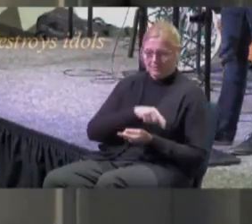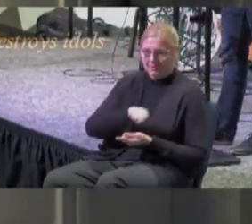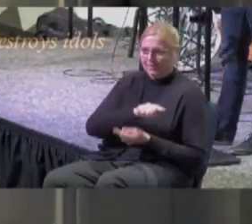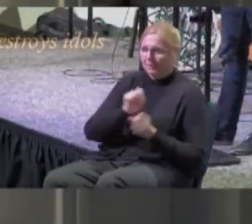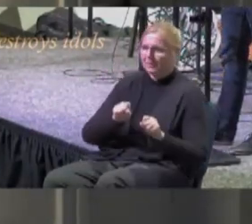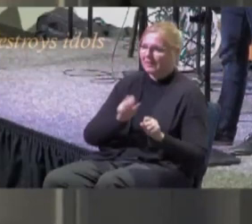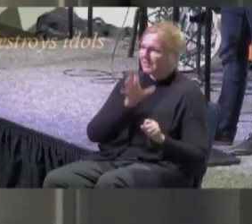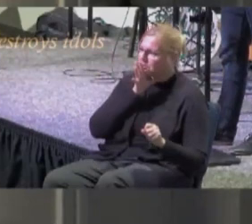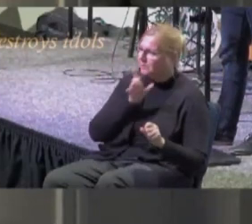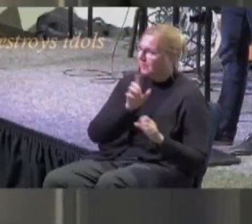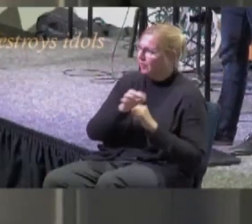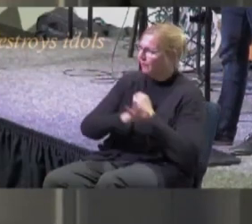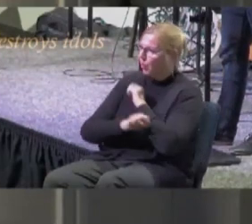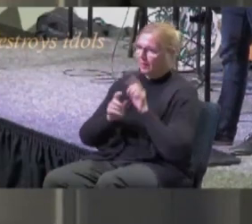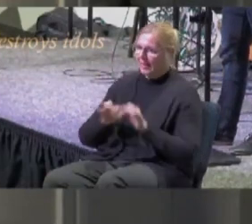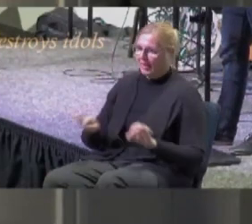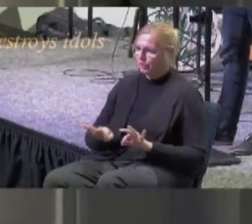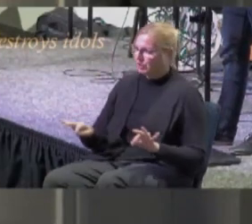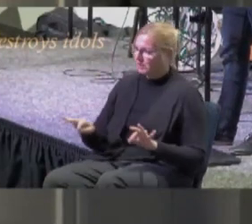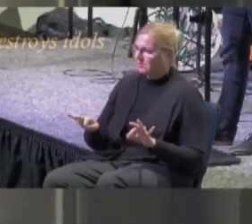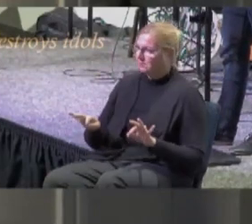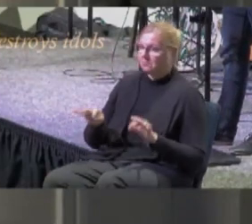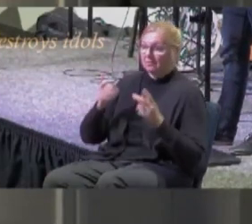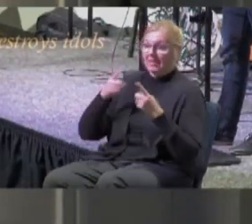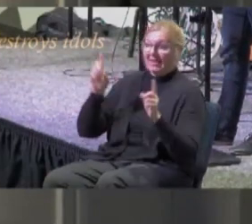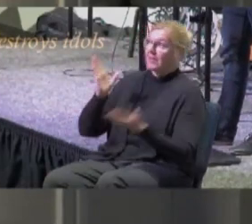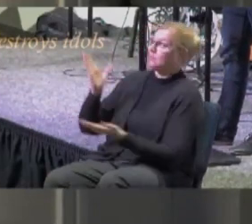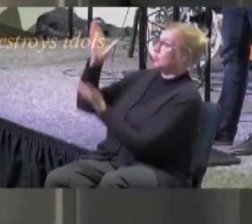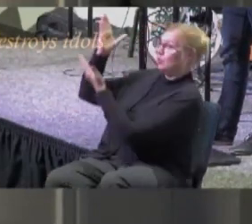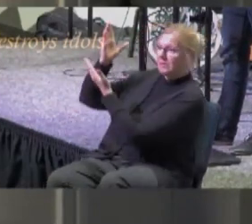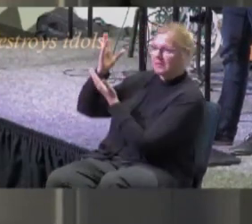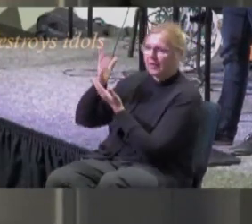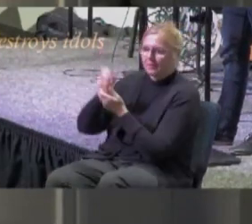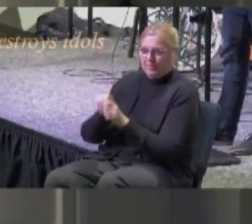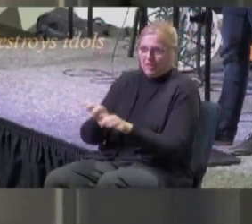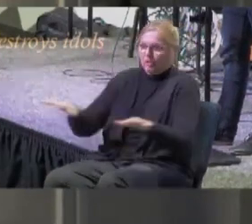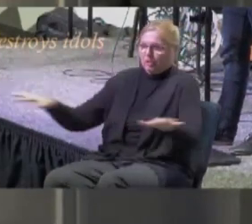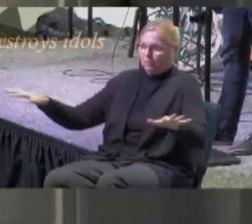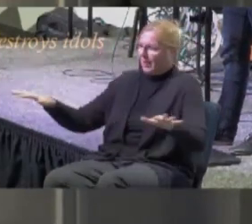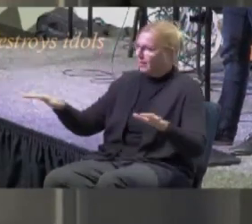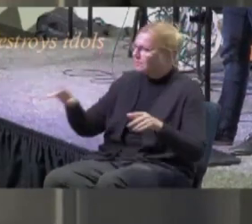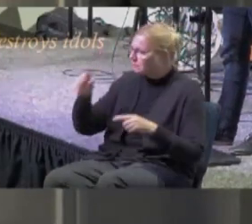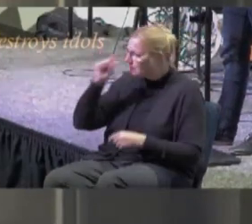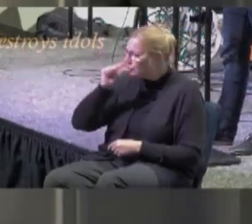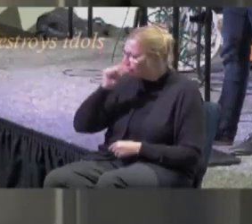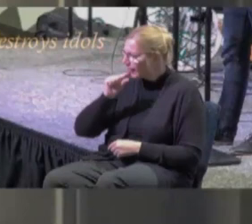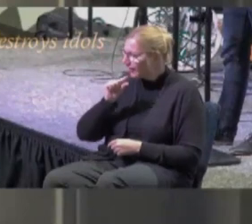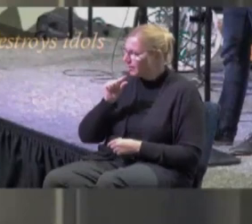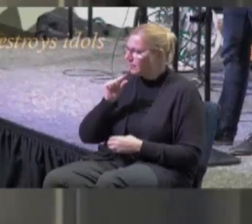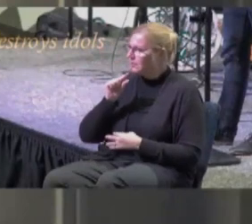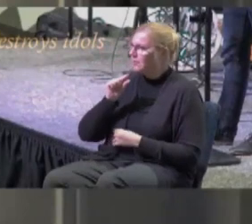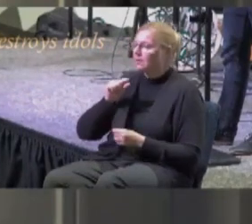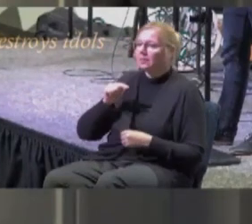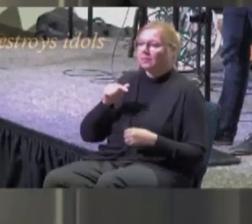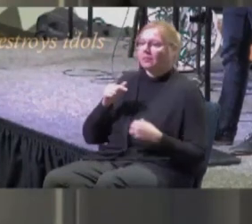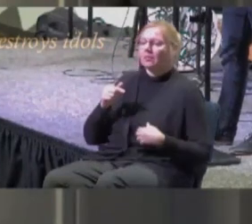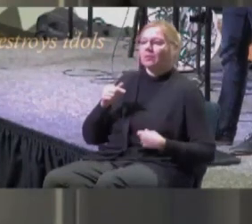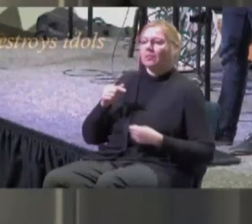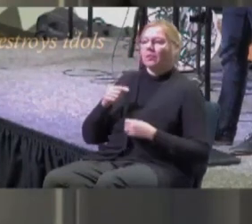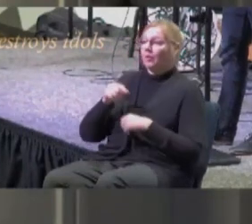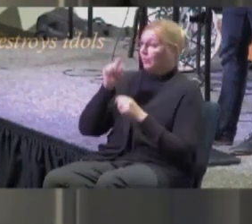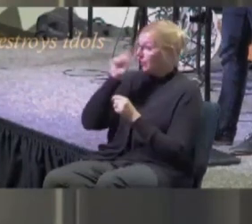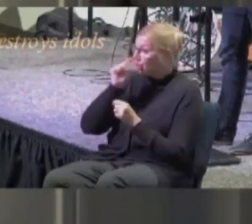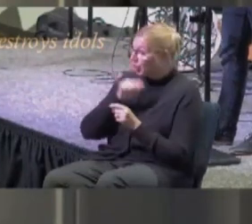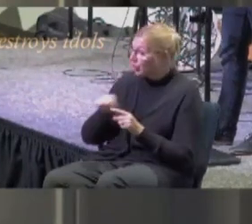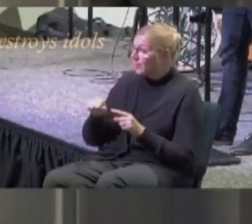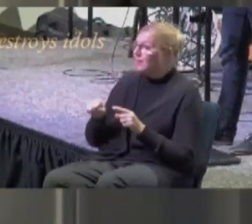languages. And then the great announcement of the Messiah being spread in an international Koine Greek. Only for Greek, Syriac,